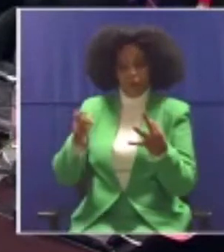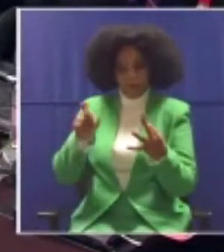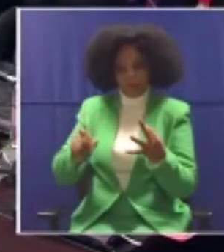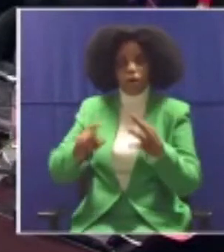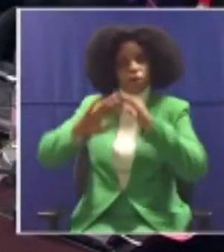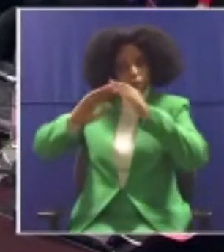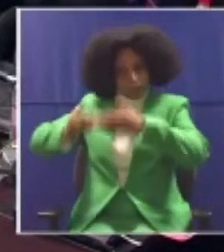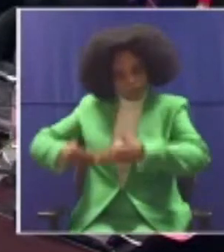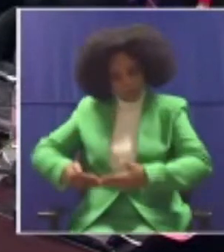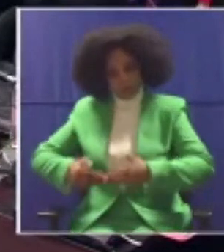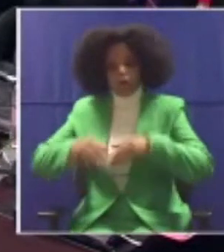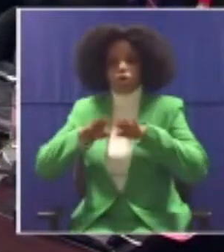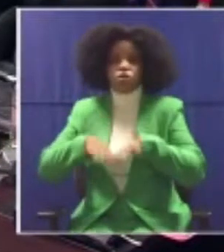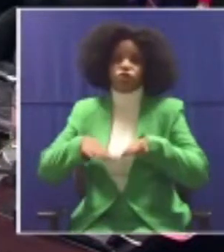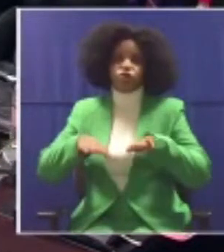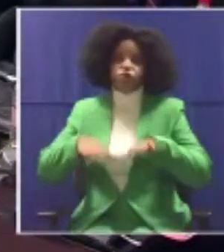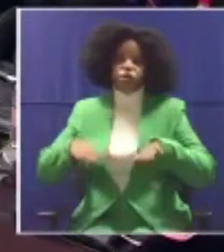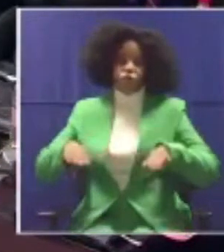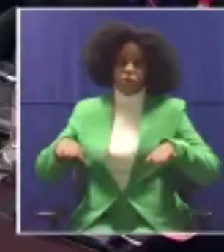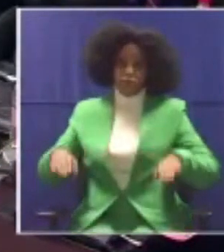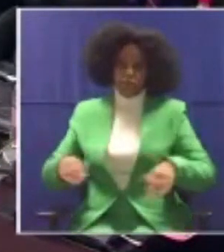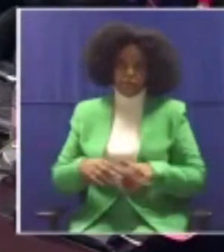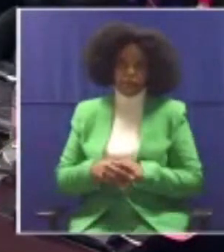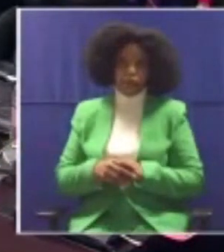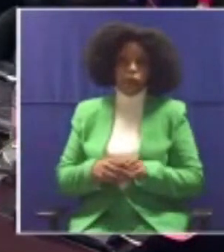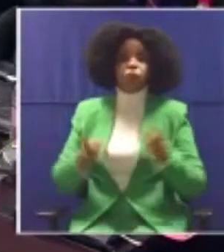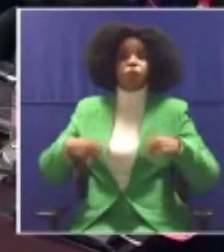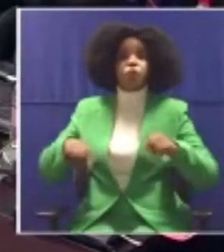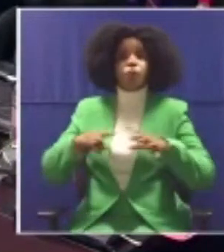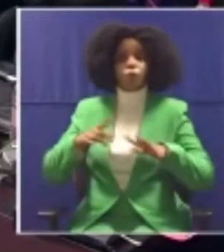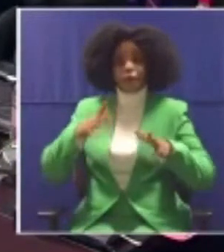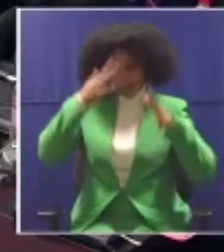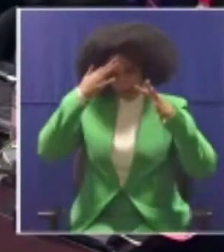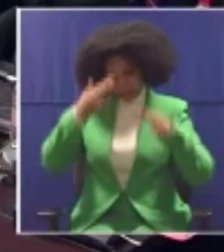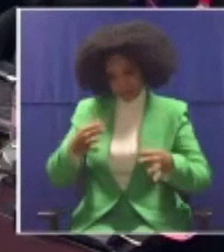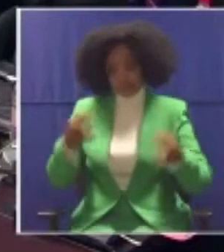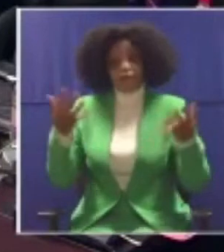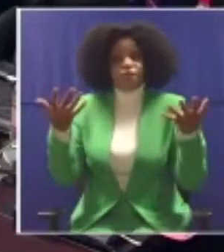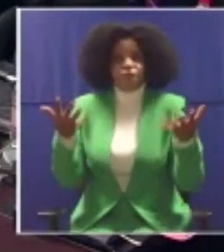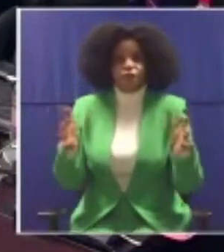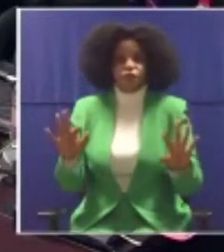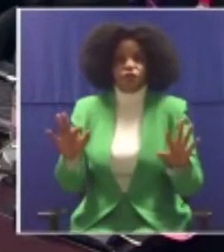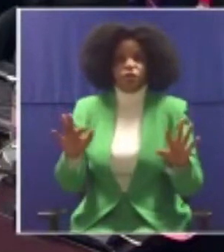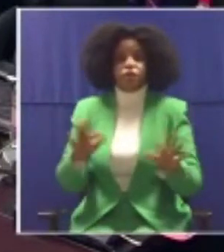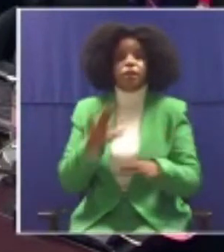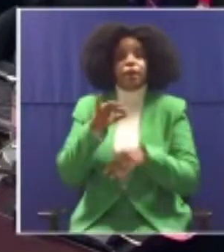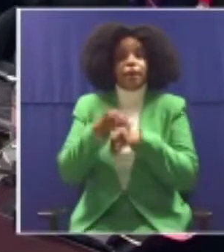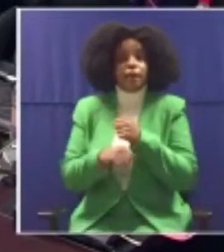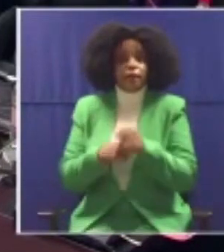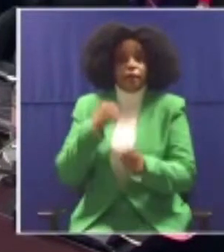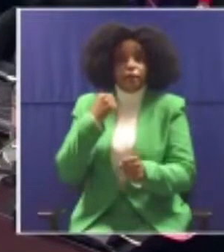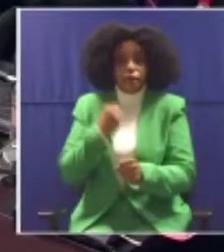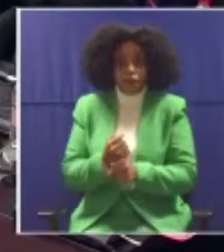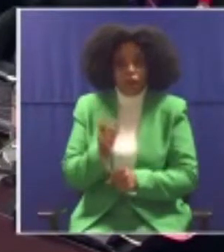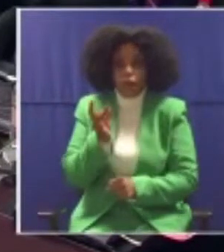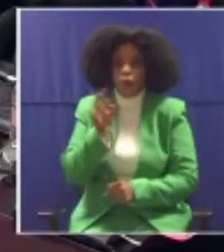children. Hence, we have decided that annually, as a country, we must